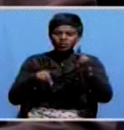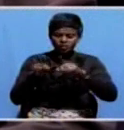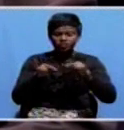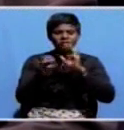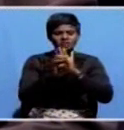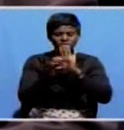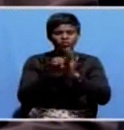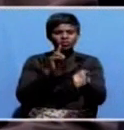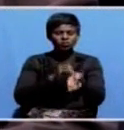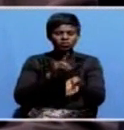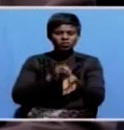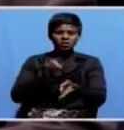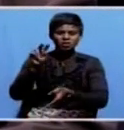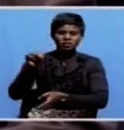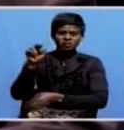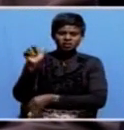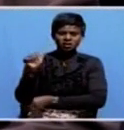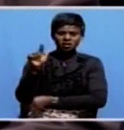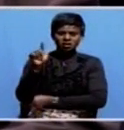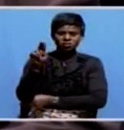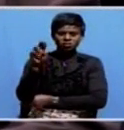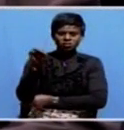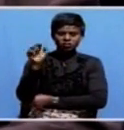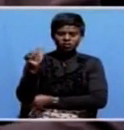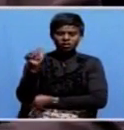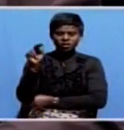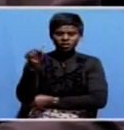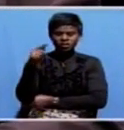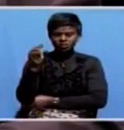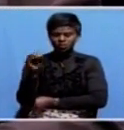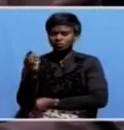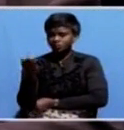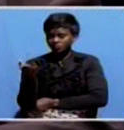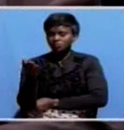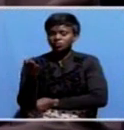visited, the headmaster. He could come and talk about